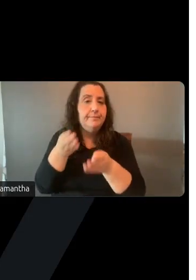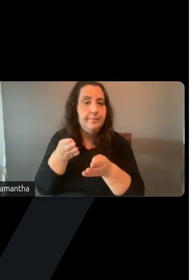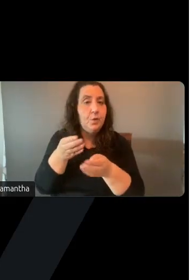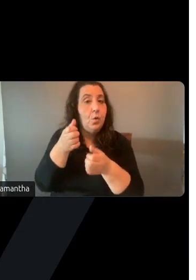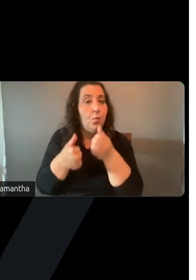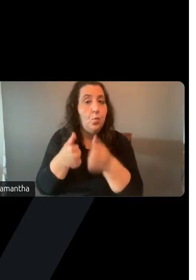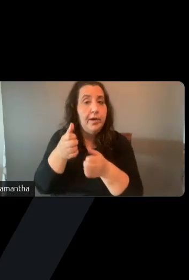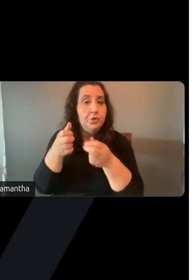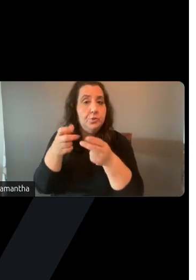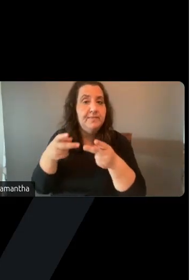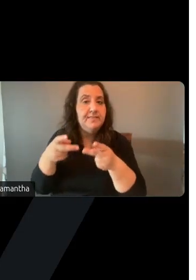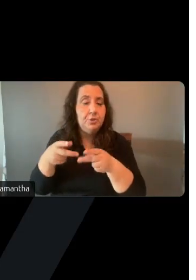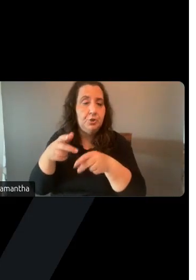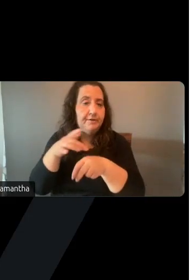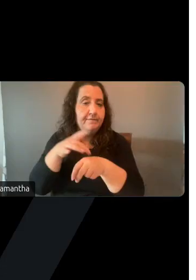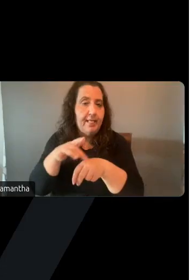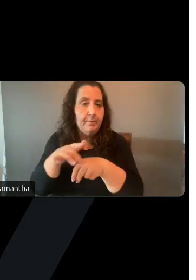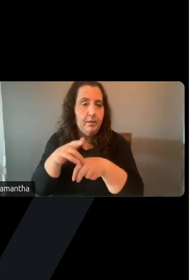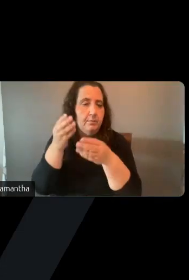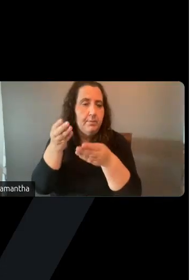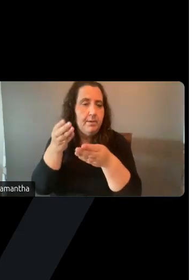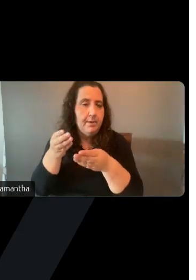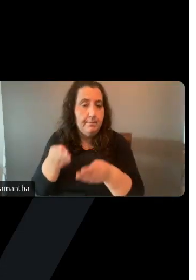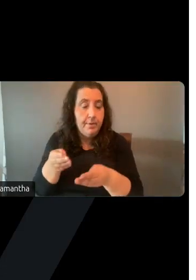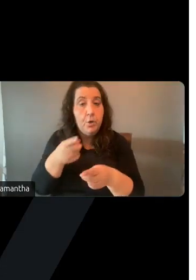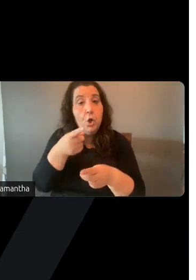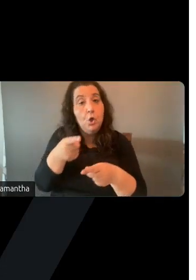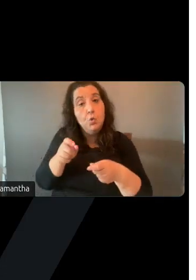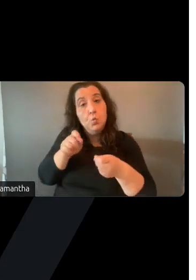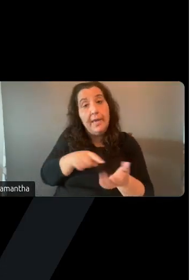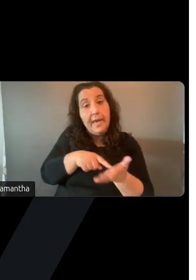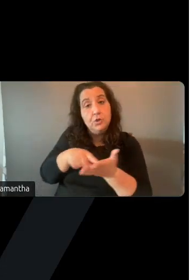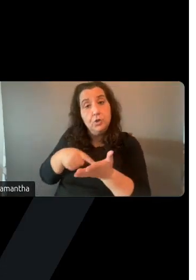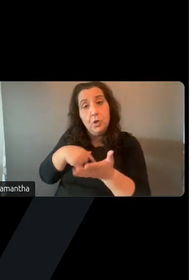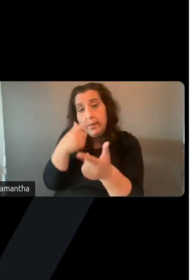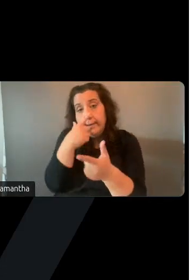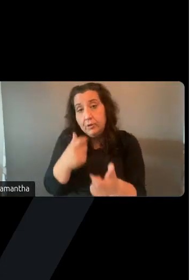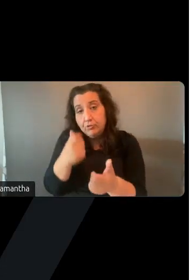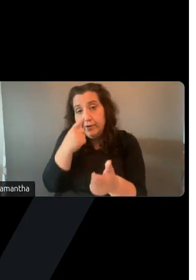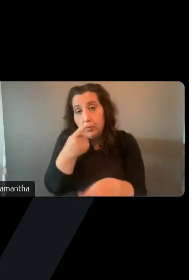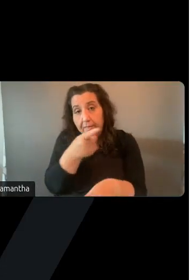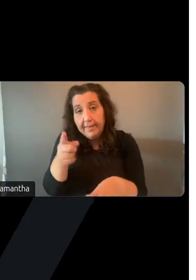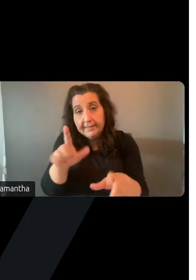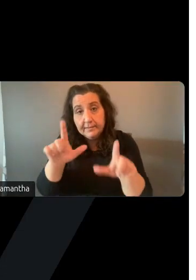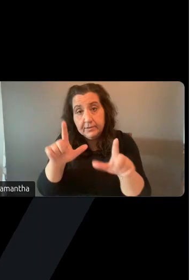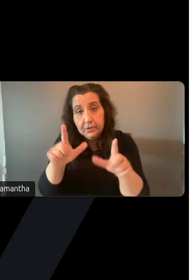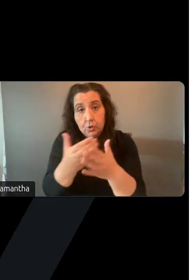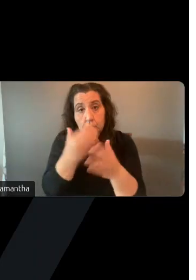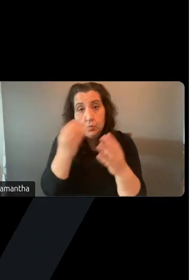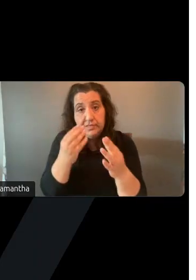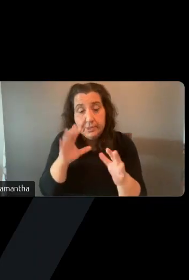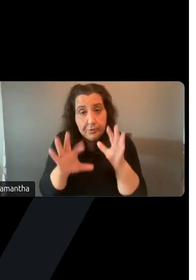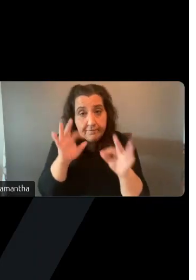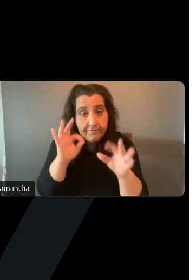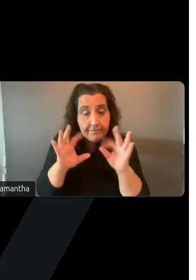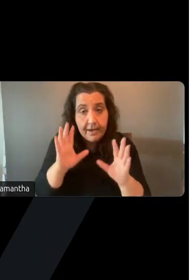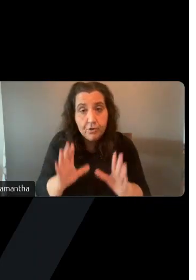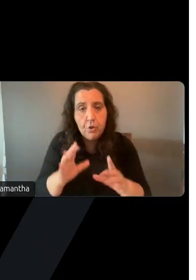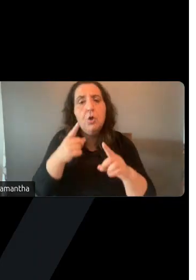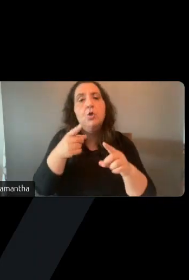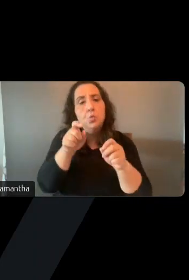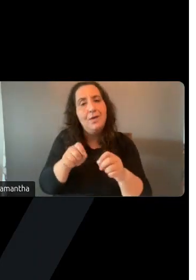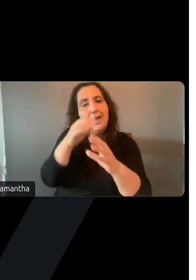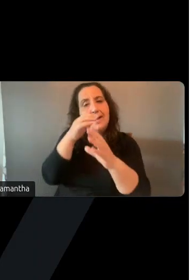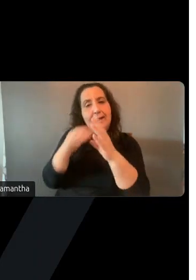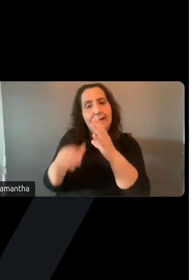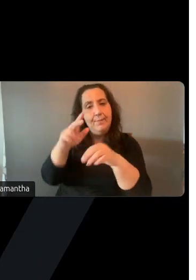finder. And while you can express interest via the new teacher finder, you should also email principals directly. And this